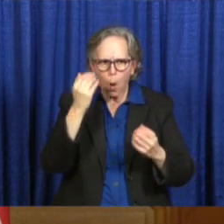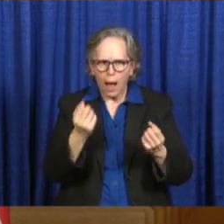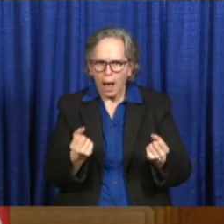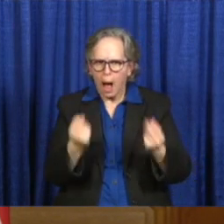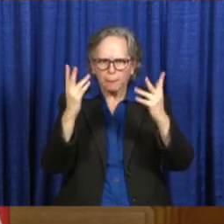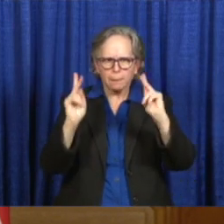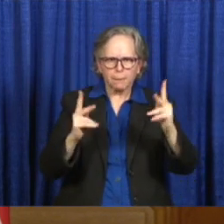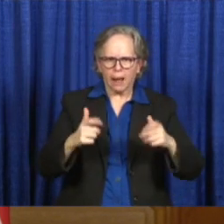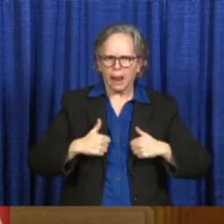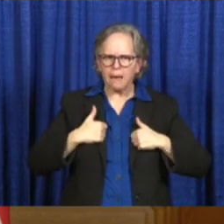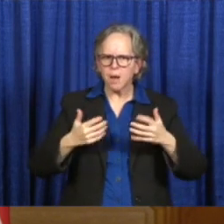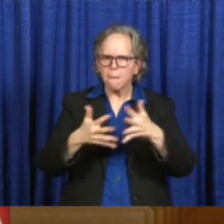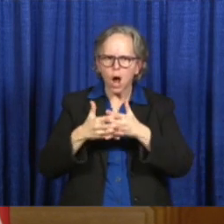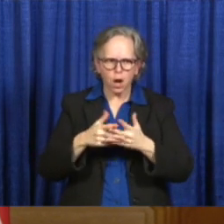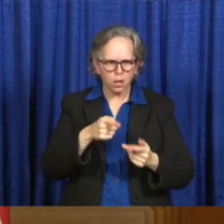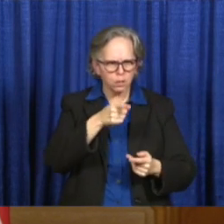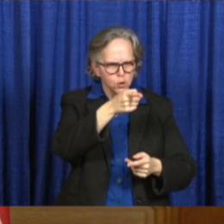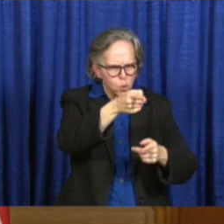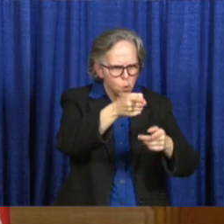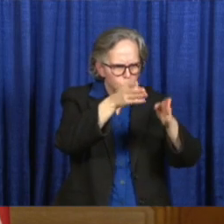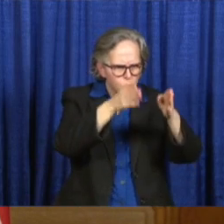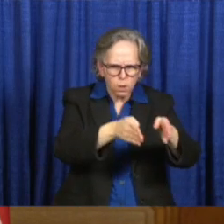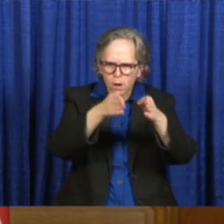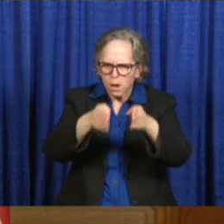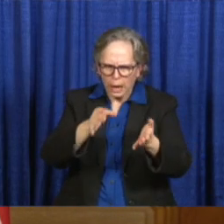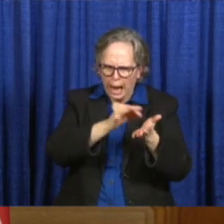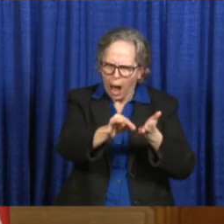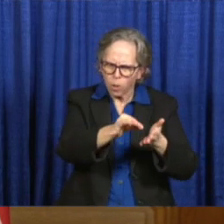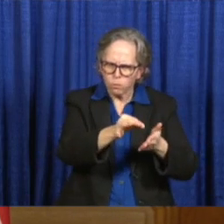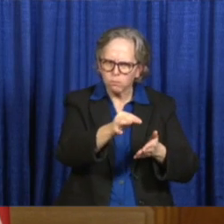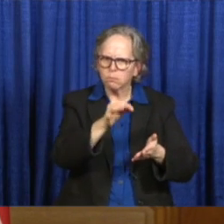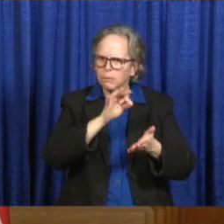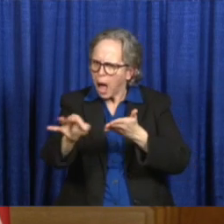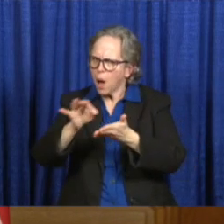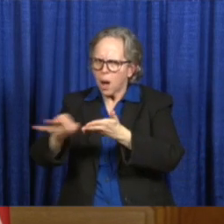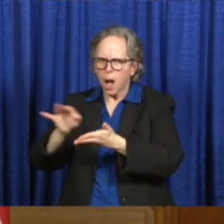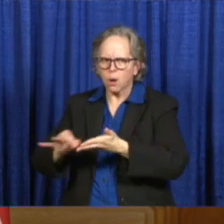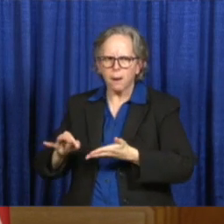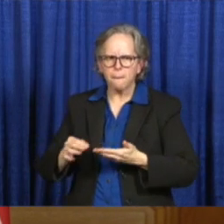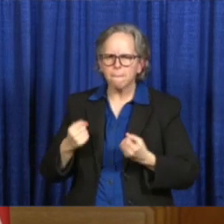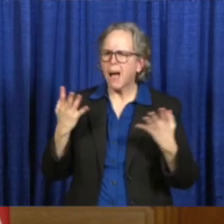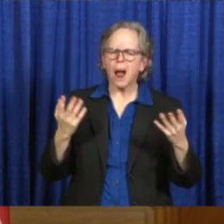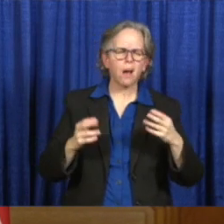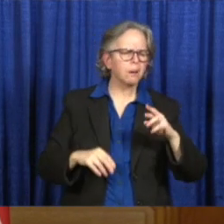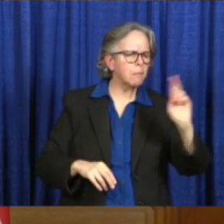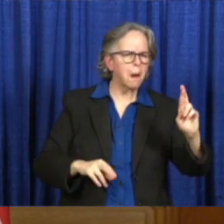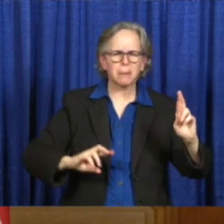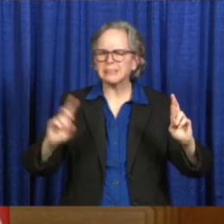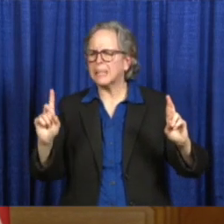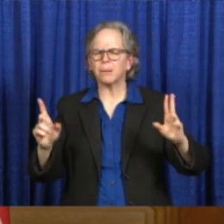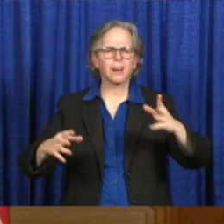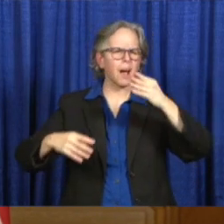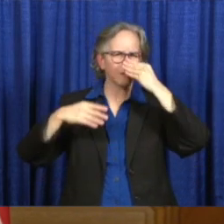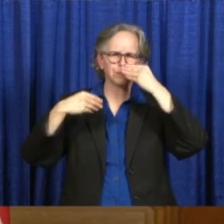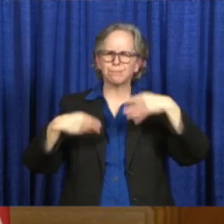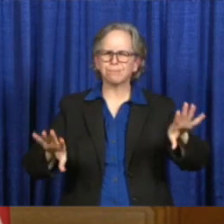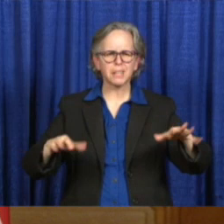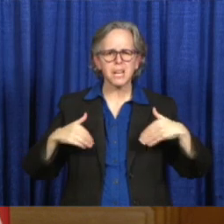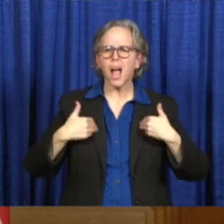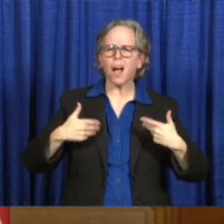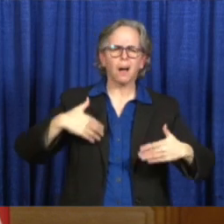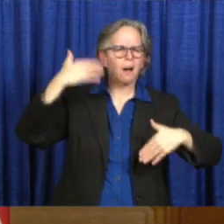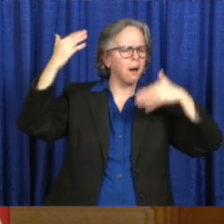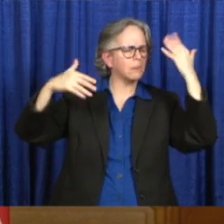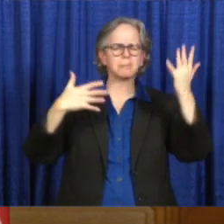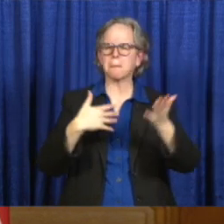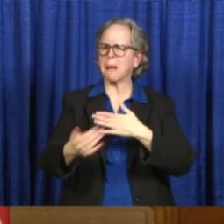when everybody ought to have agreement. Whatever your political persuasion, wherever you live, it's important for